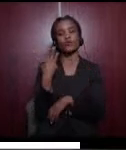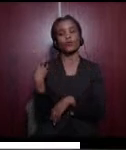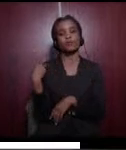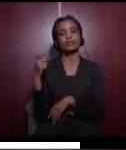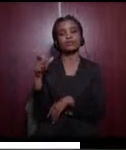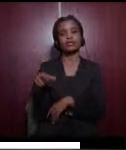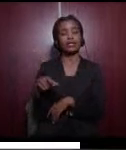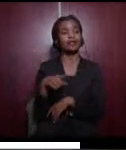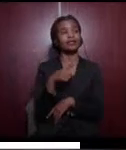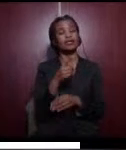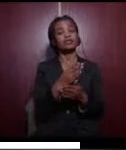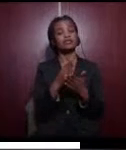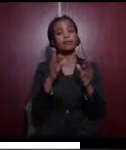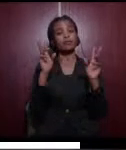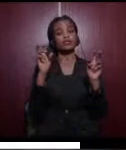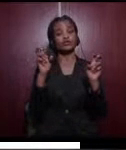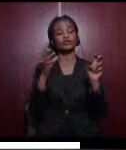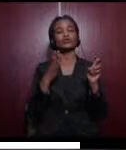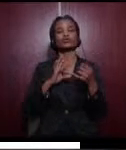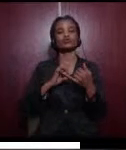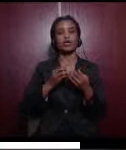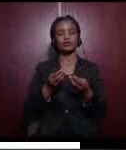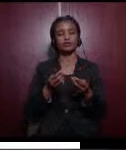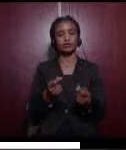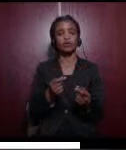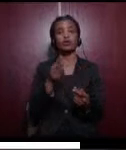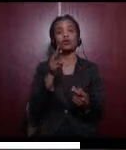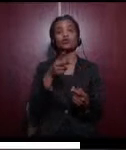to address. And then when it comes to the purpose of the bill